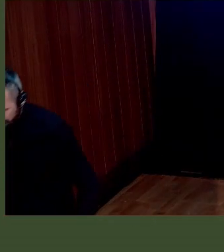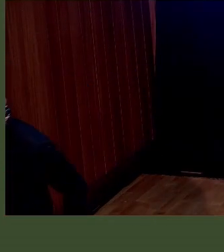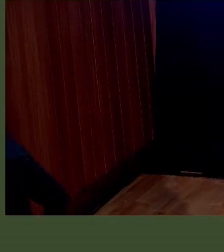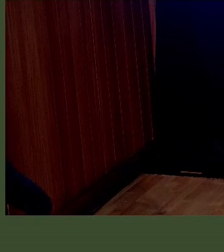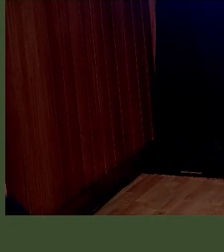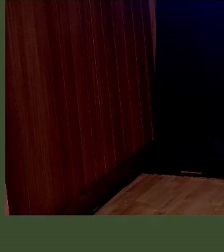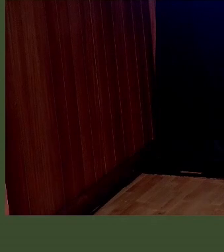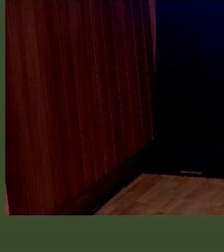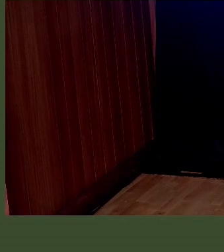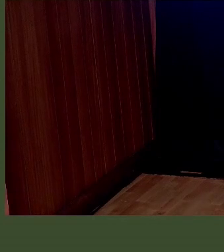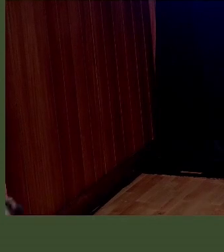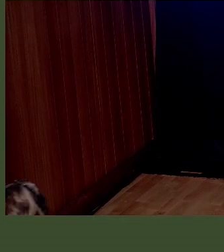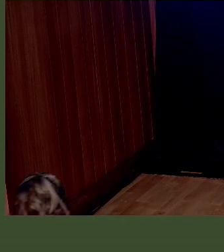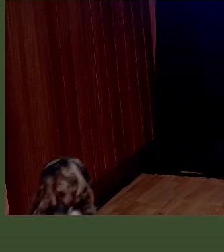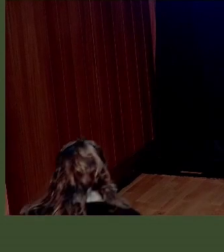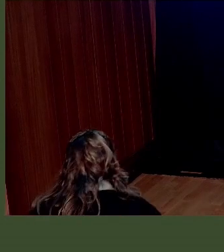I'd just like to